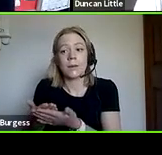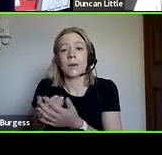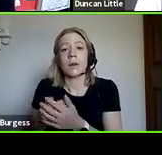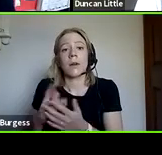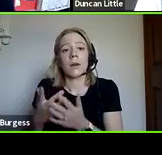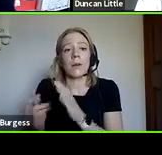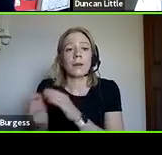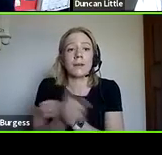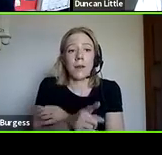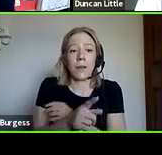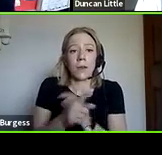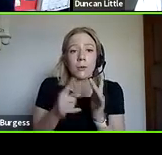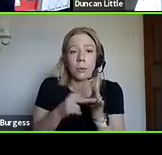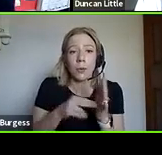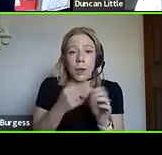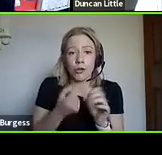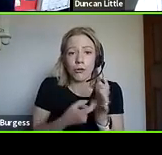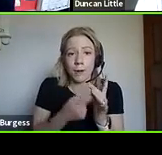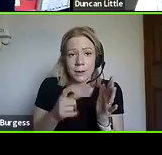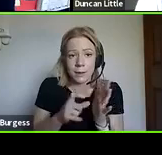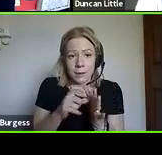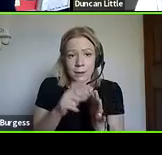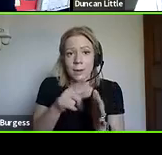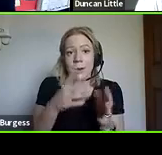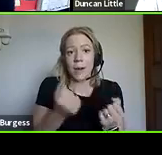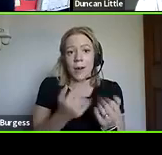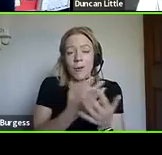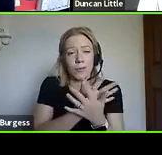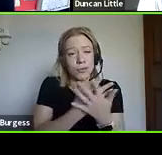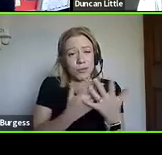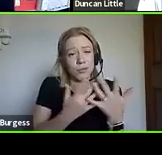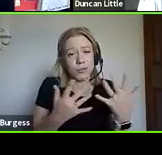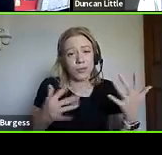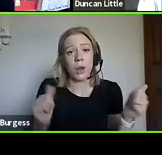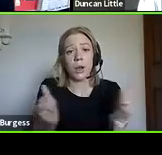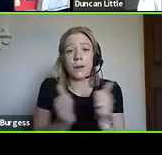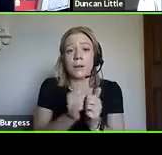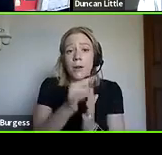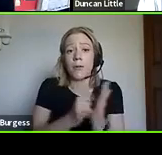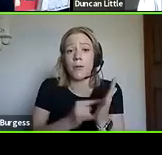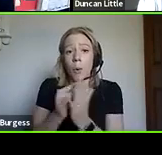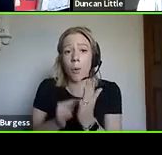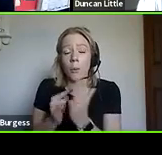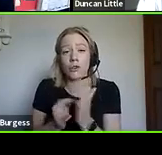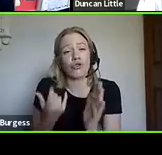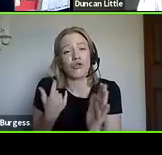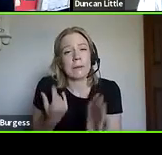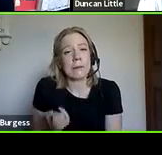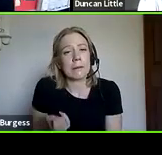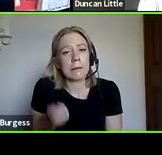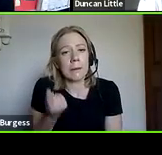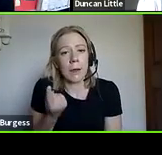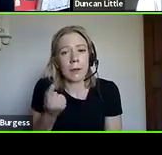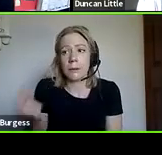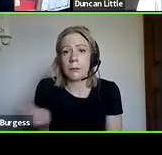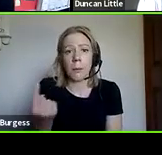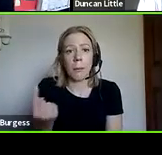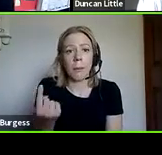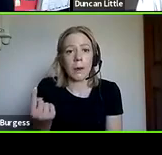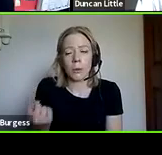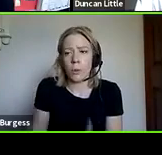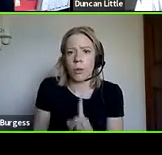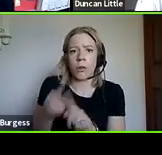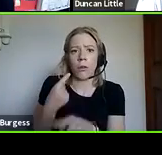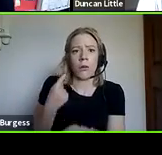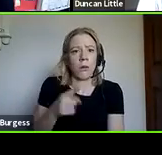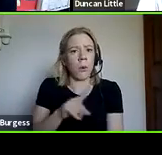got all the different consent forms from all the years back, just in case somebody may come back and say, why did